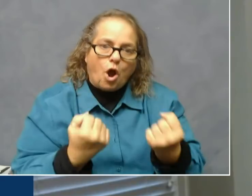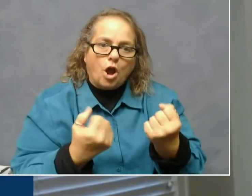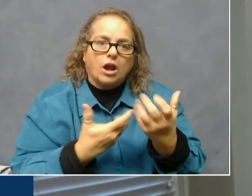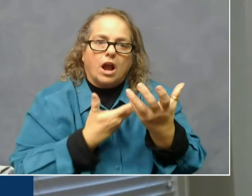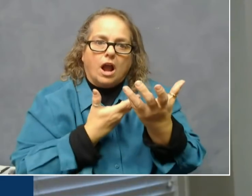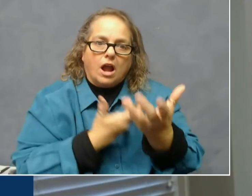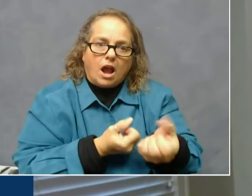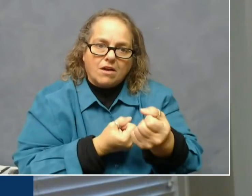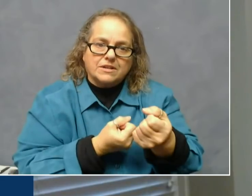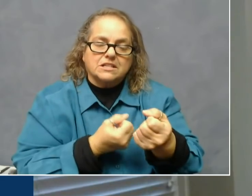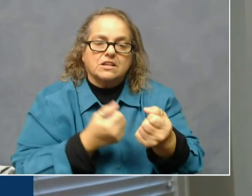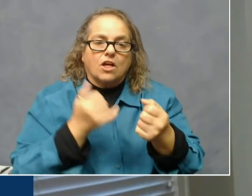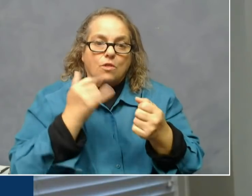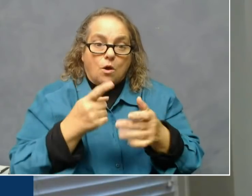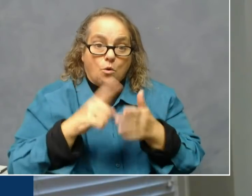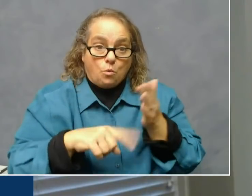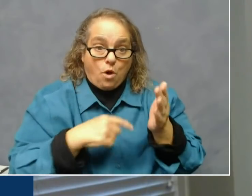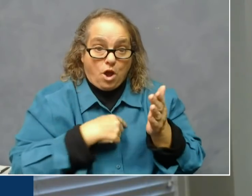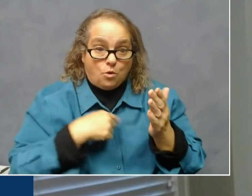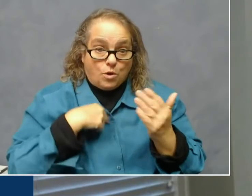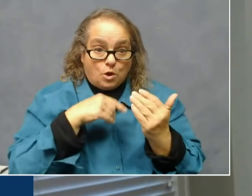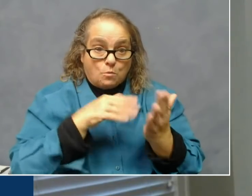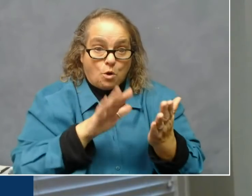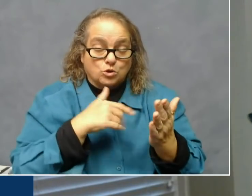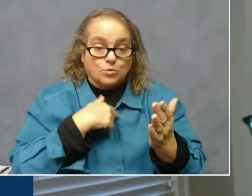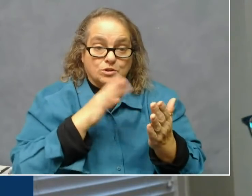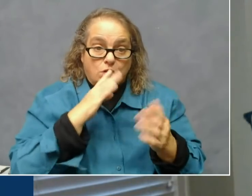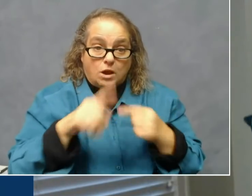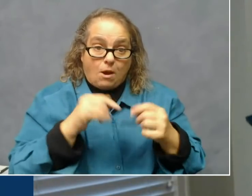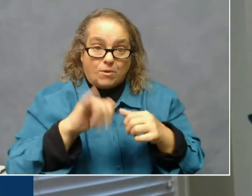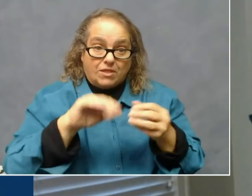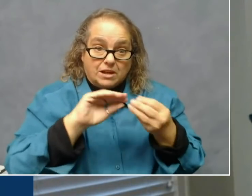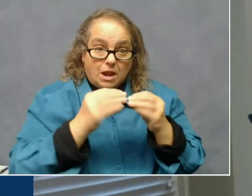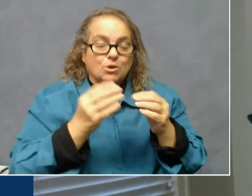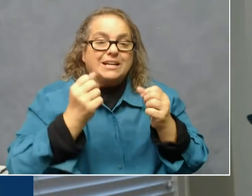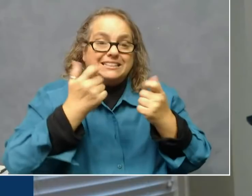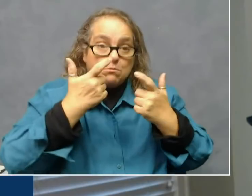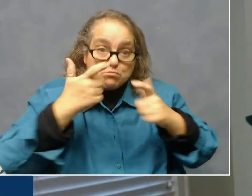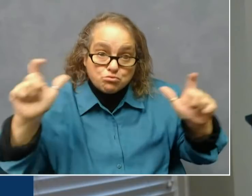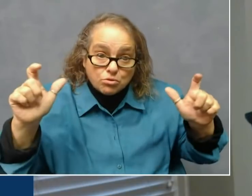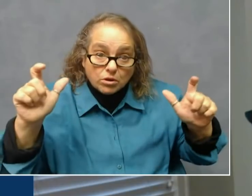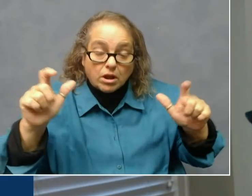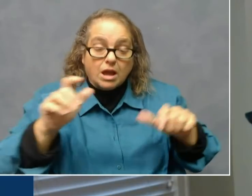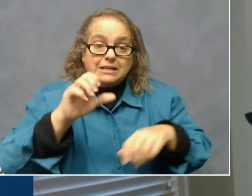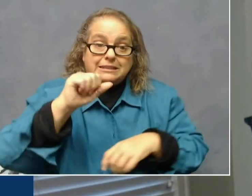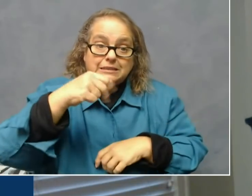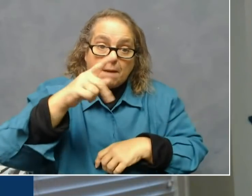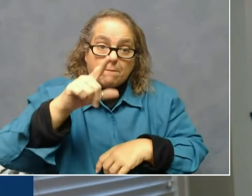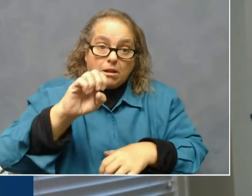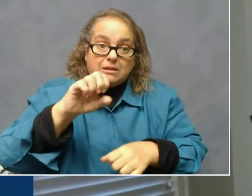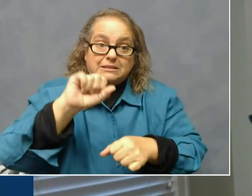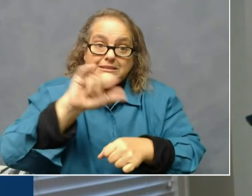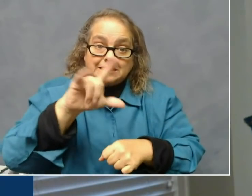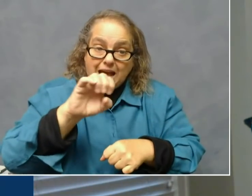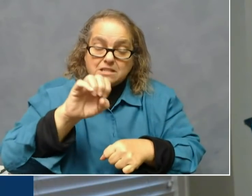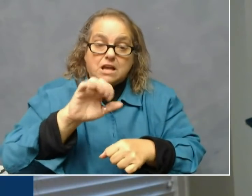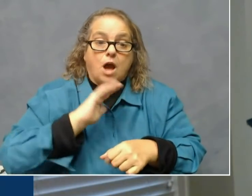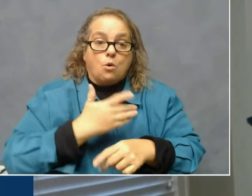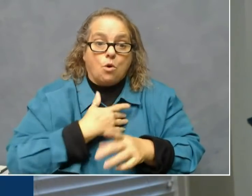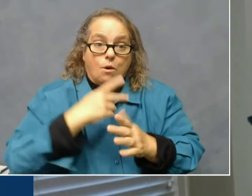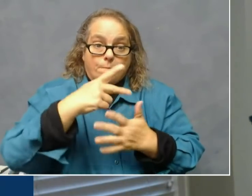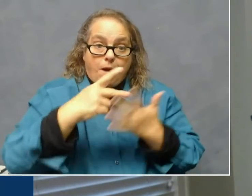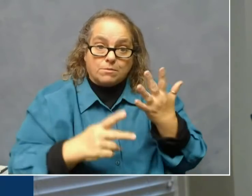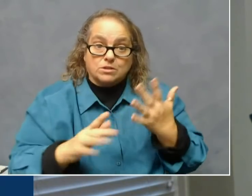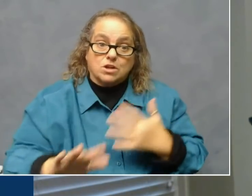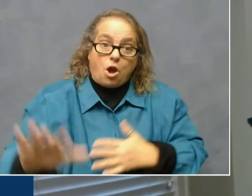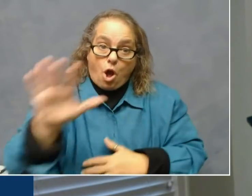broadly representative, enormous sample size relative to our populations throughout the entire Commonwealth, and that the